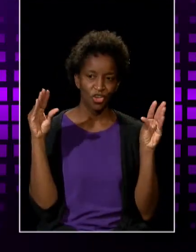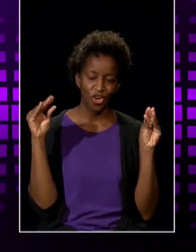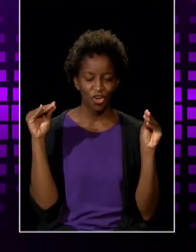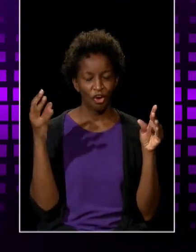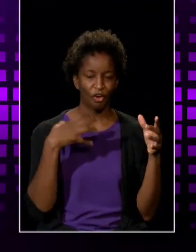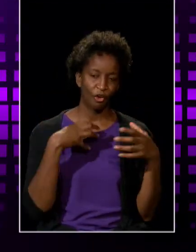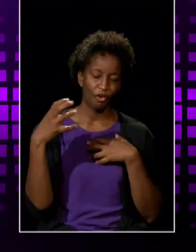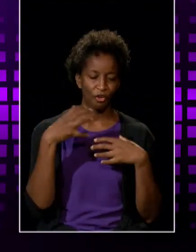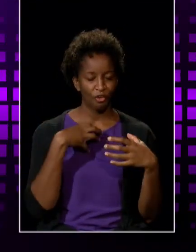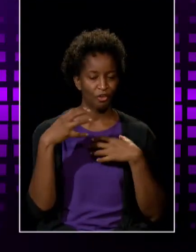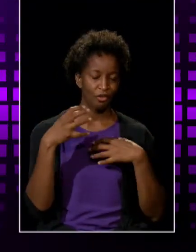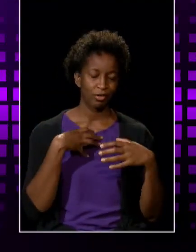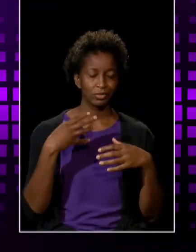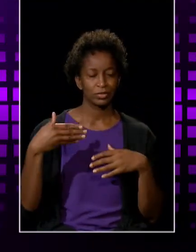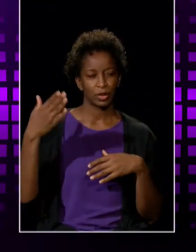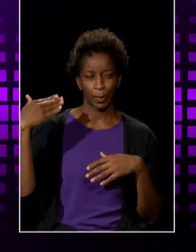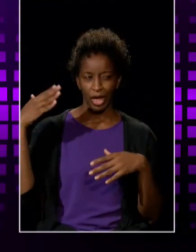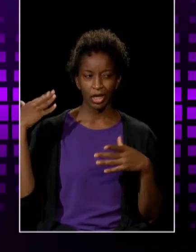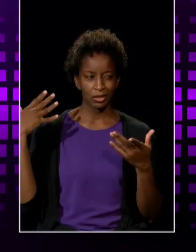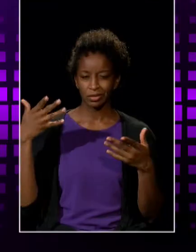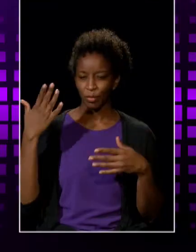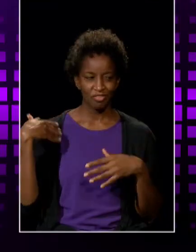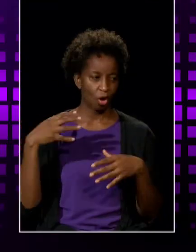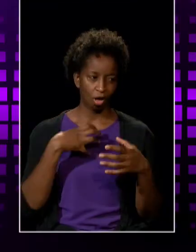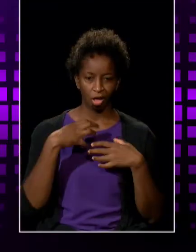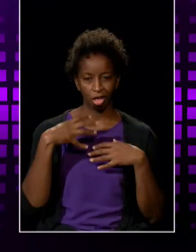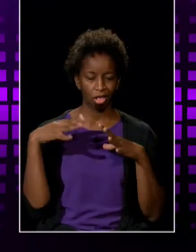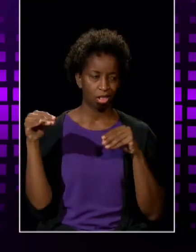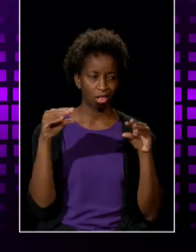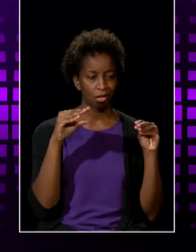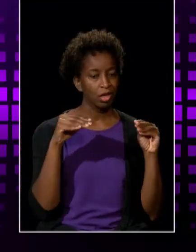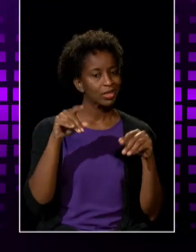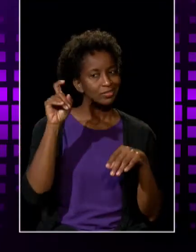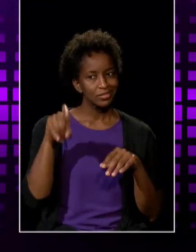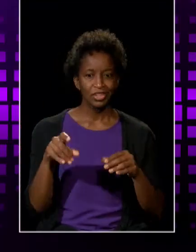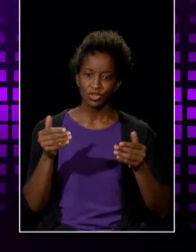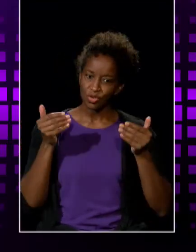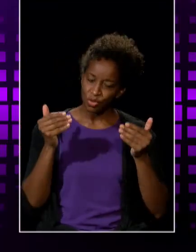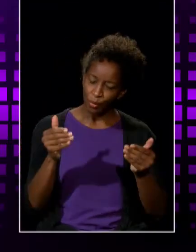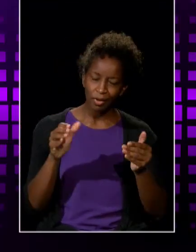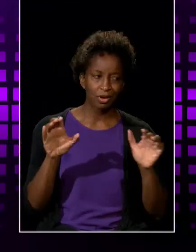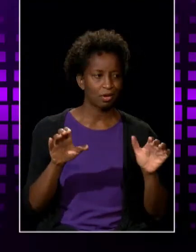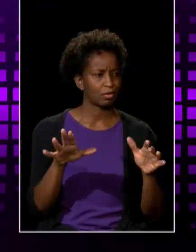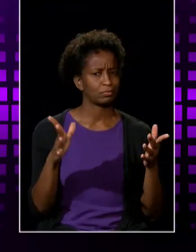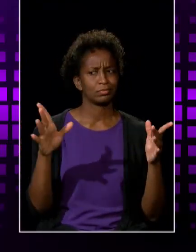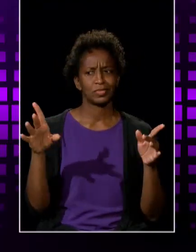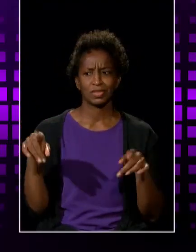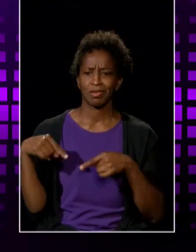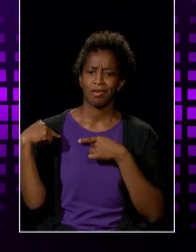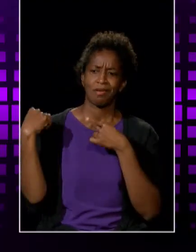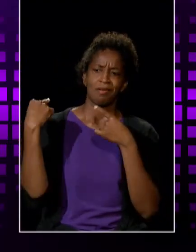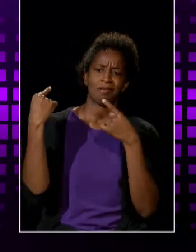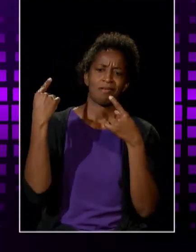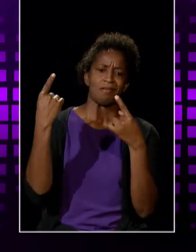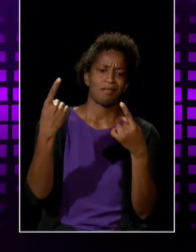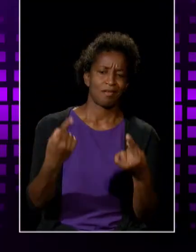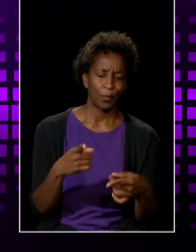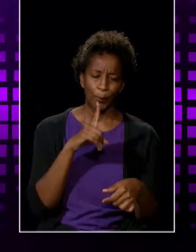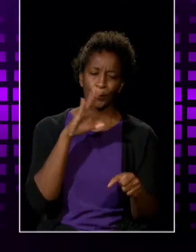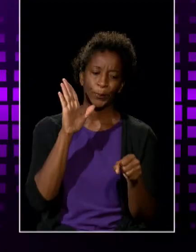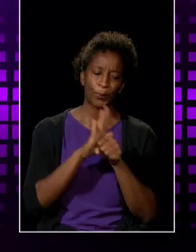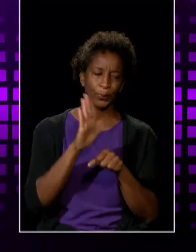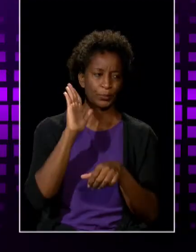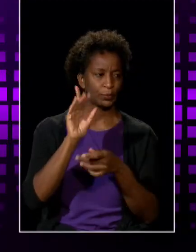action needed to be taken. It's been a while that this has been promised. Barrow back in his day, he